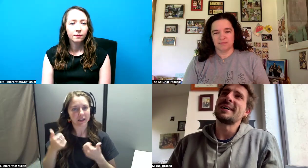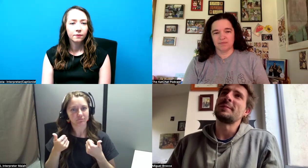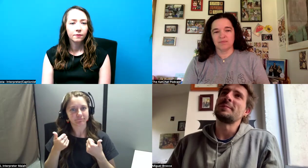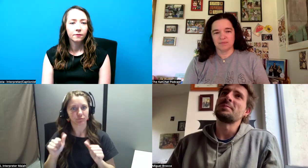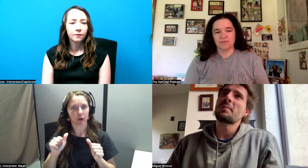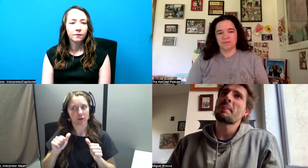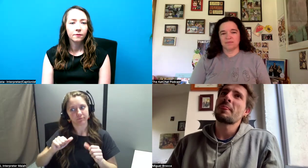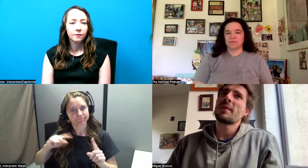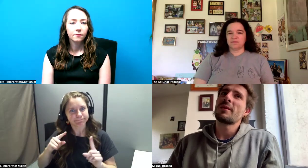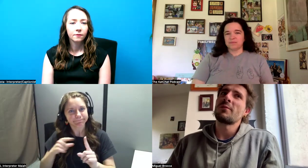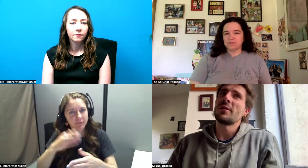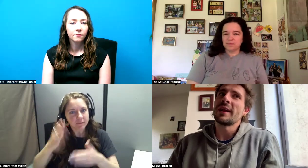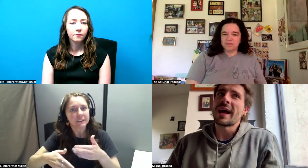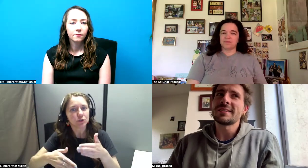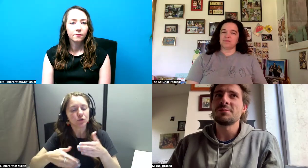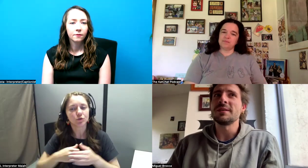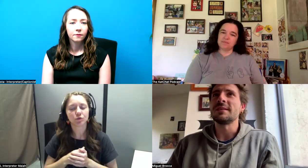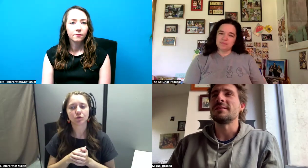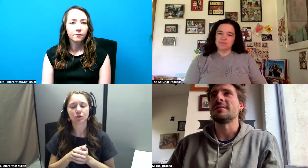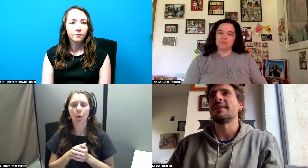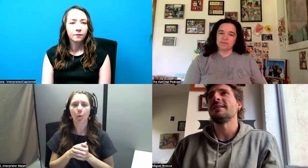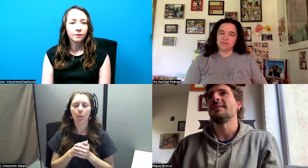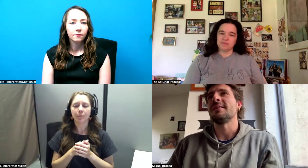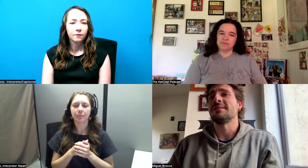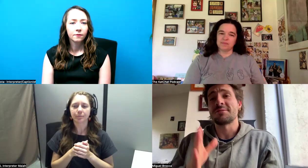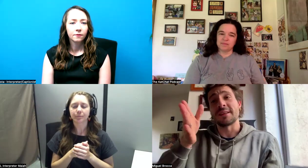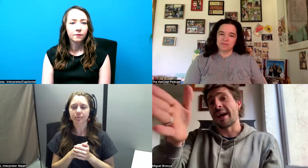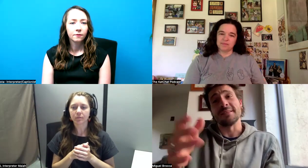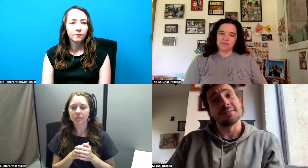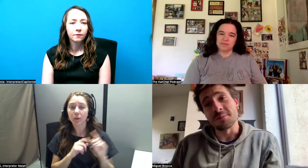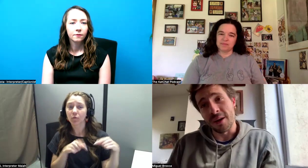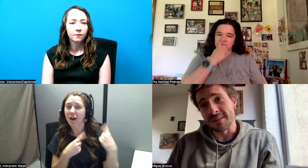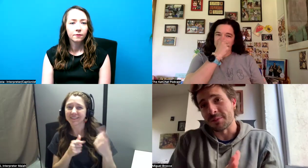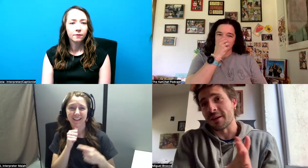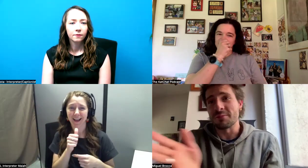And well, it hasn't been a